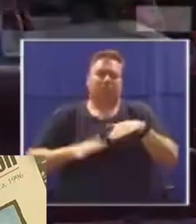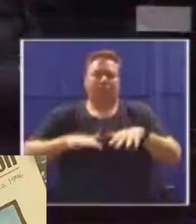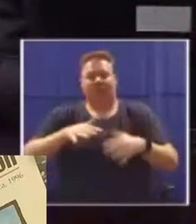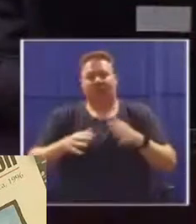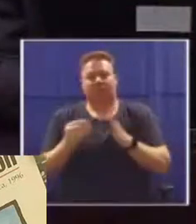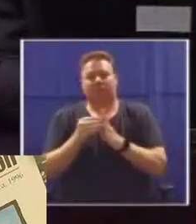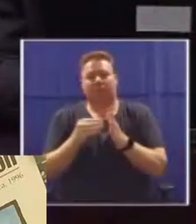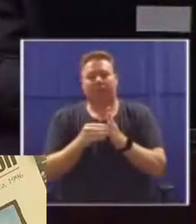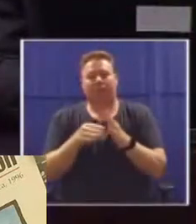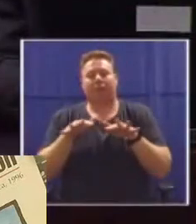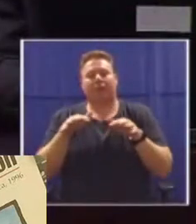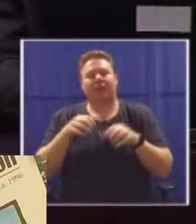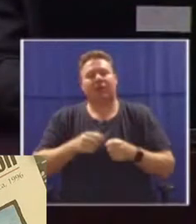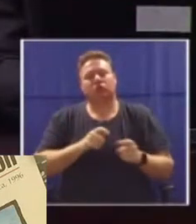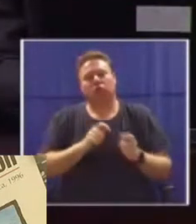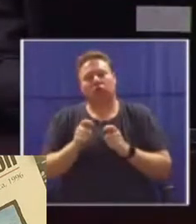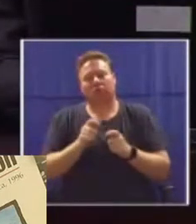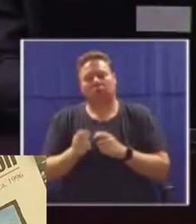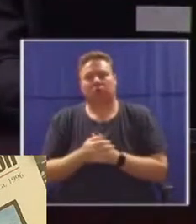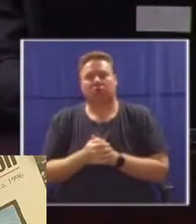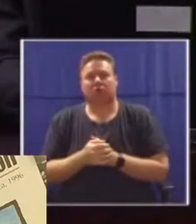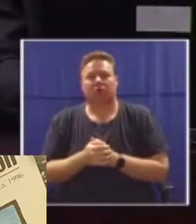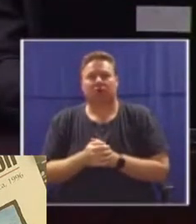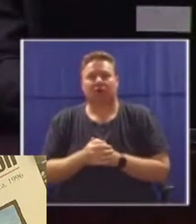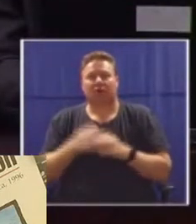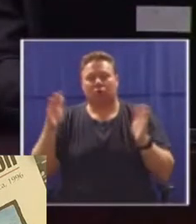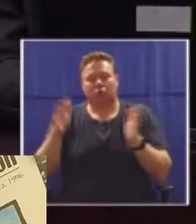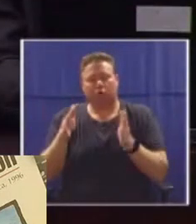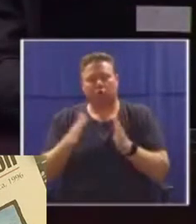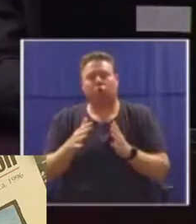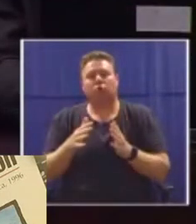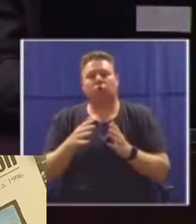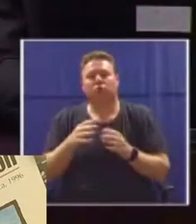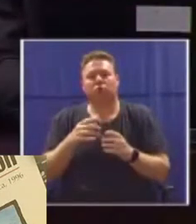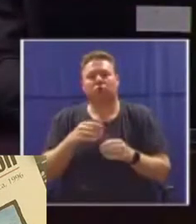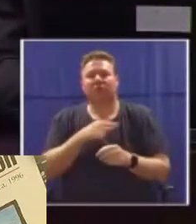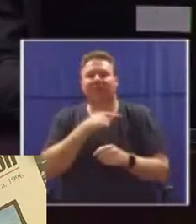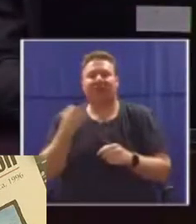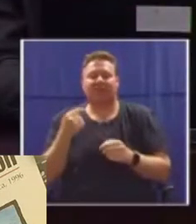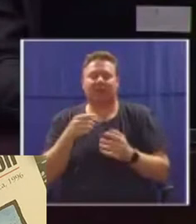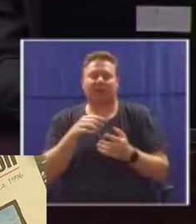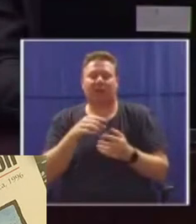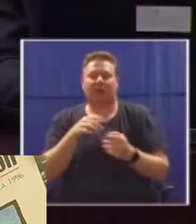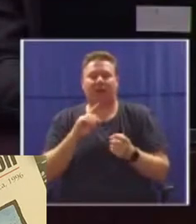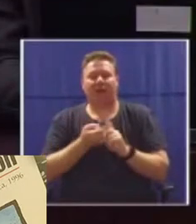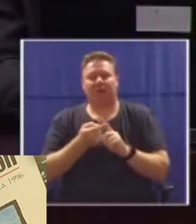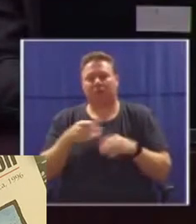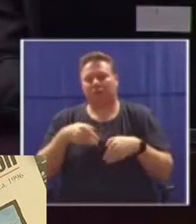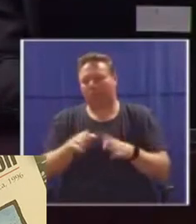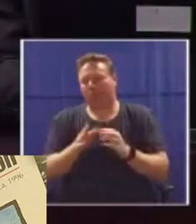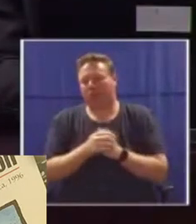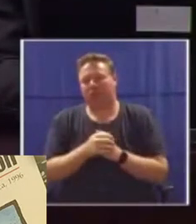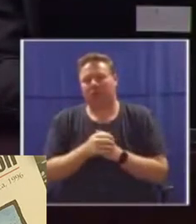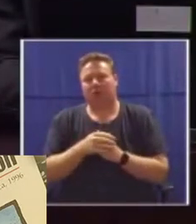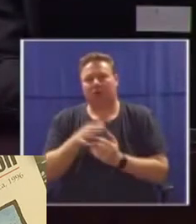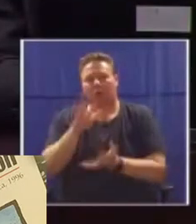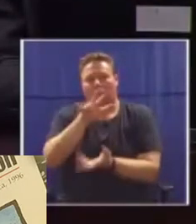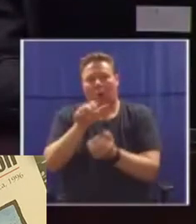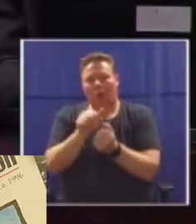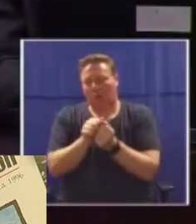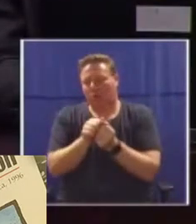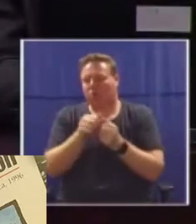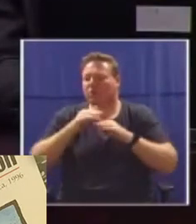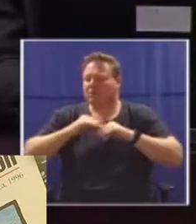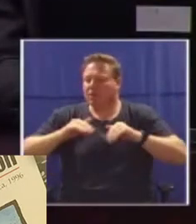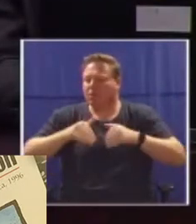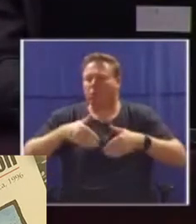in public transport and reduce the number of fatal accidents on our roads. To conclude, Honorable Chair, and on a separate